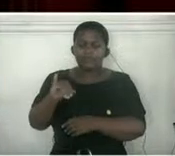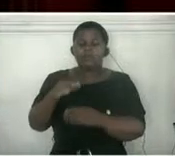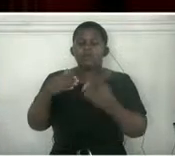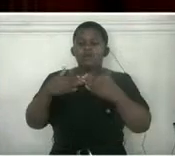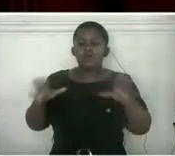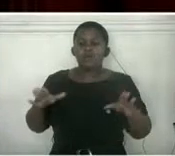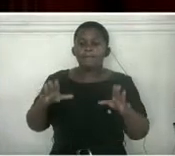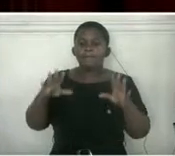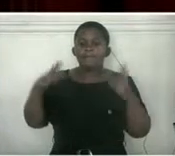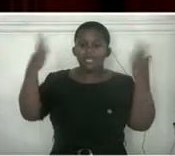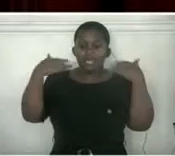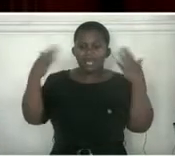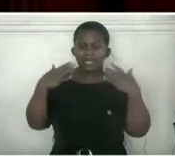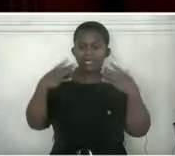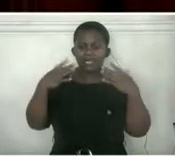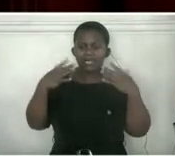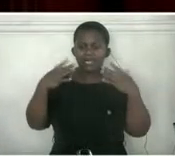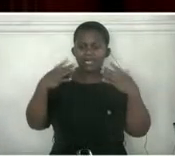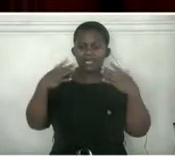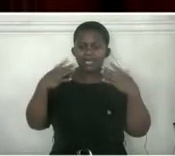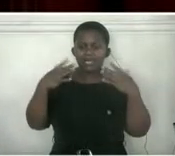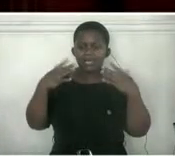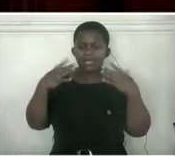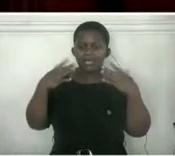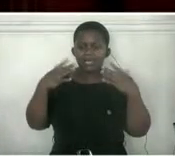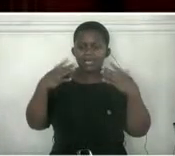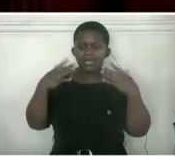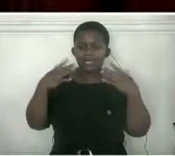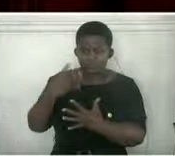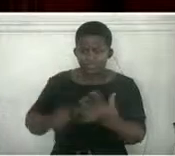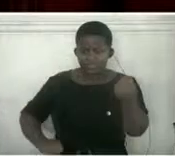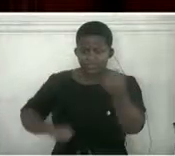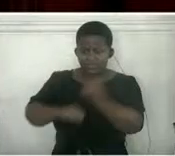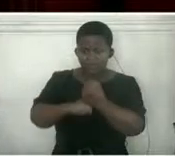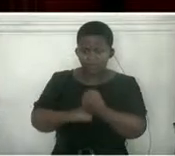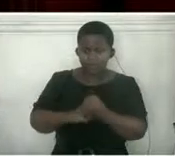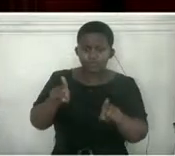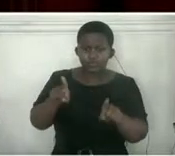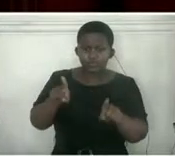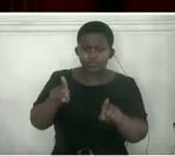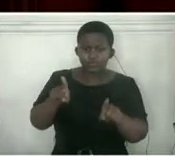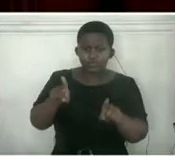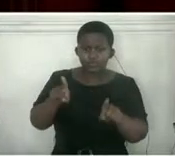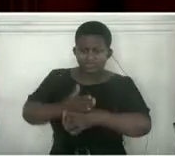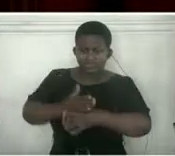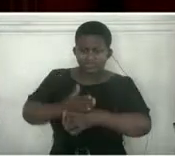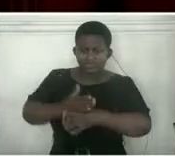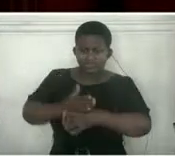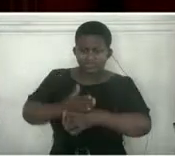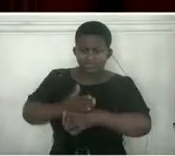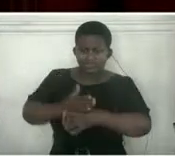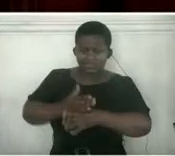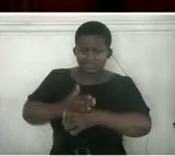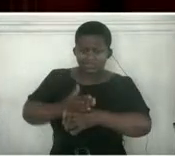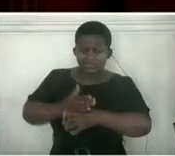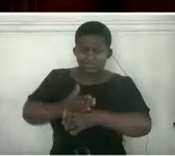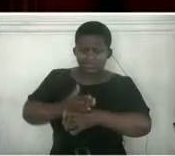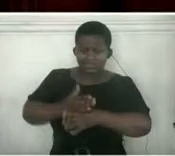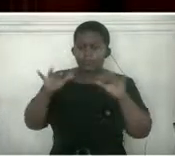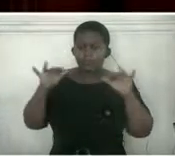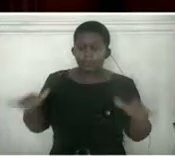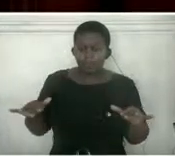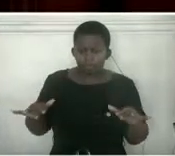School remind us that with support, hard working, and strong will, people will